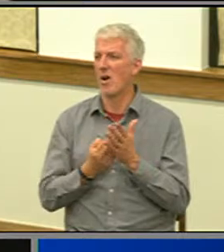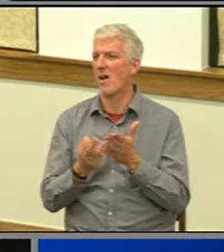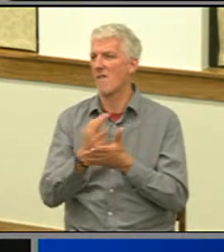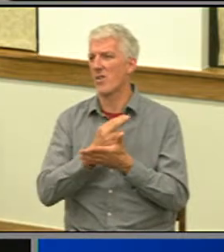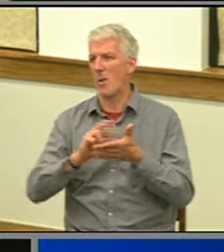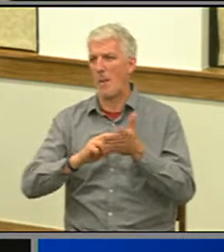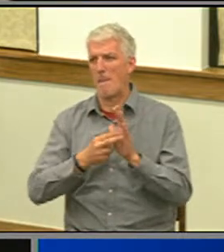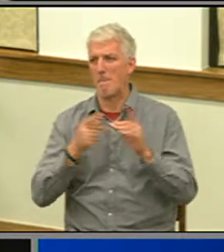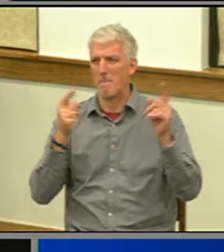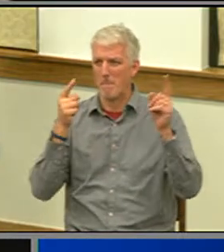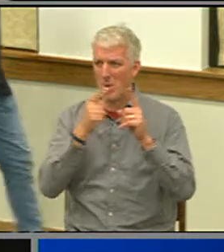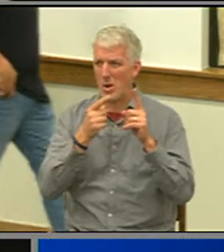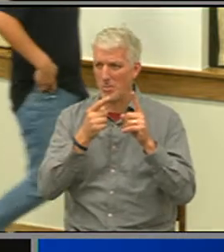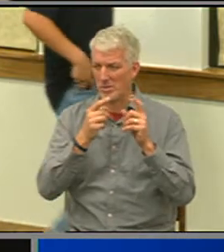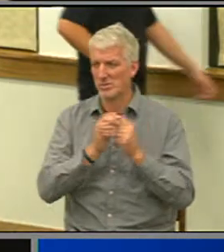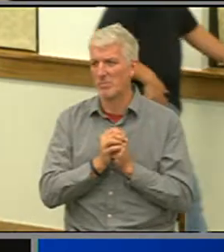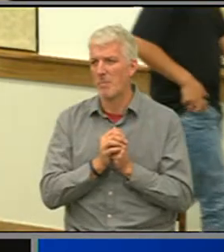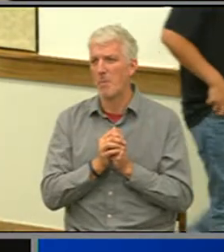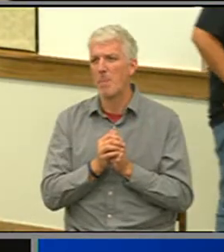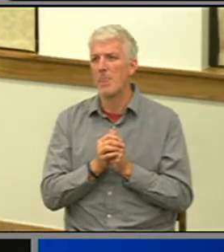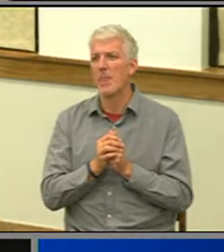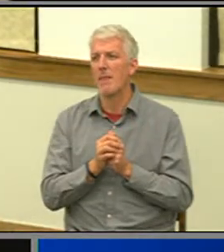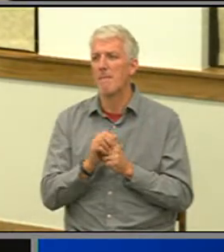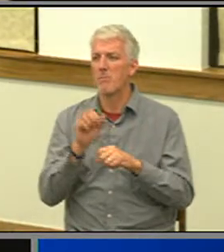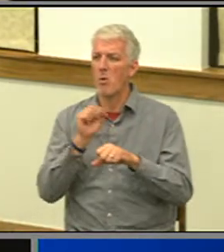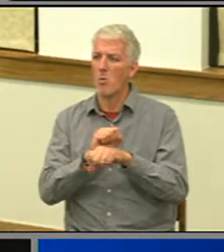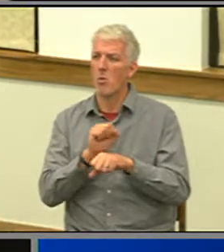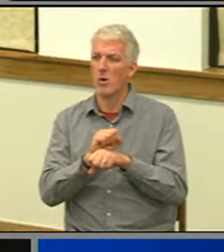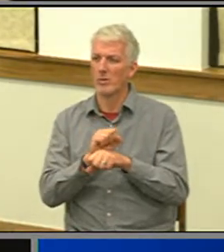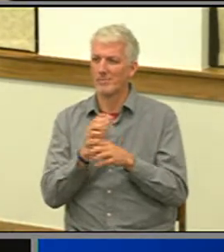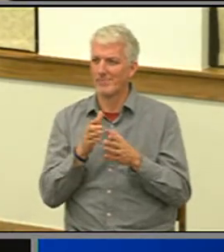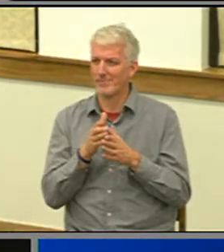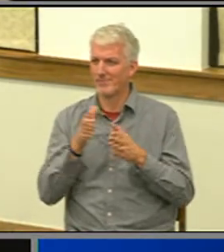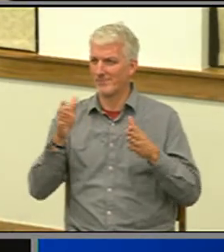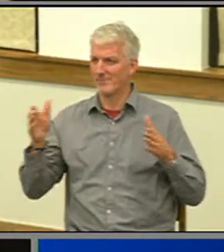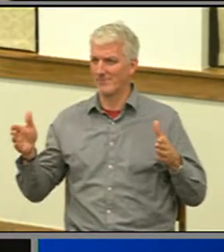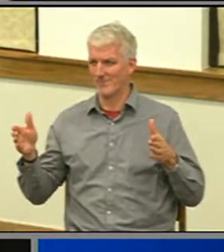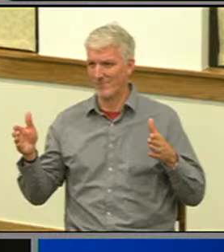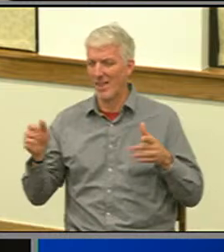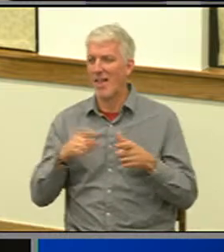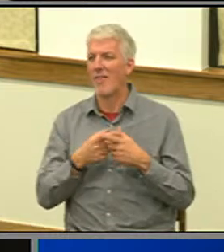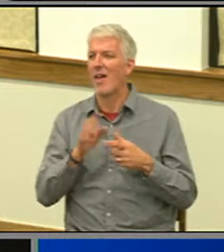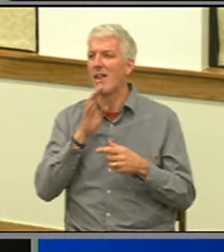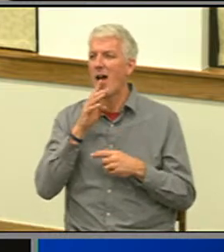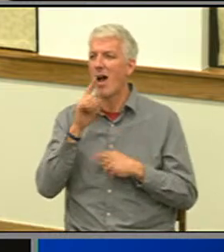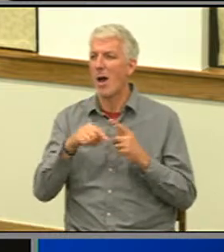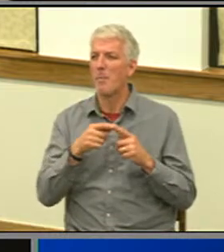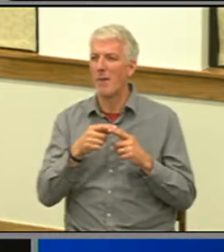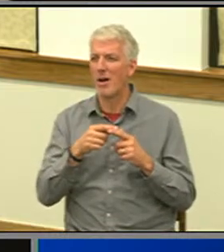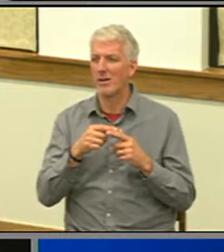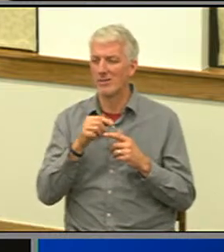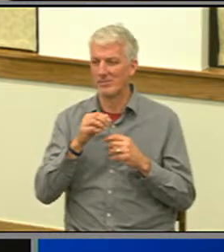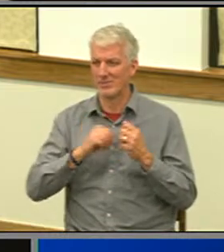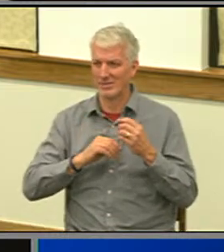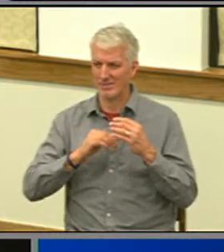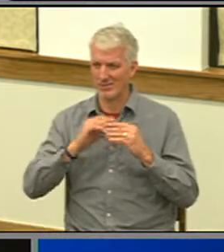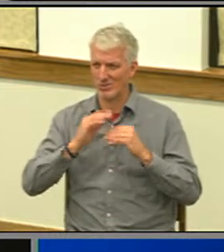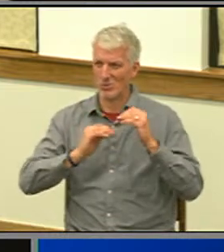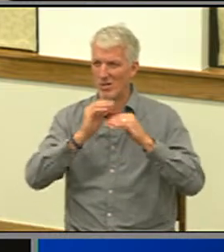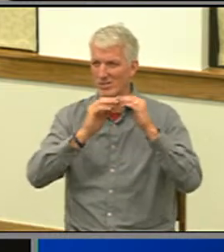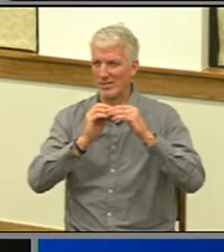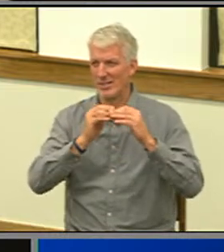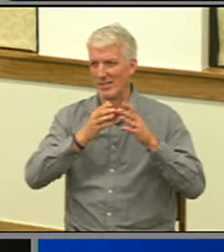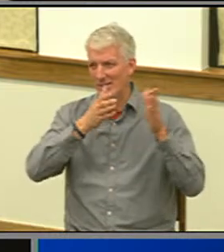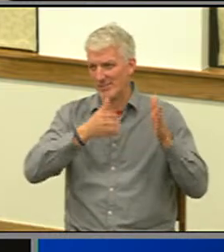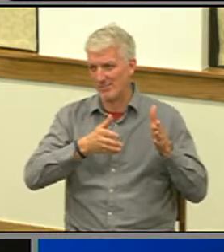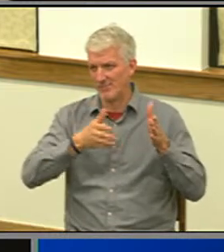purpose, the scope of work, and locations. Then we'll cover construction phasing. Next, we'll